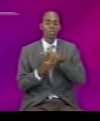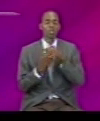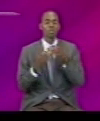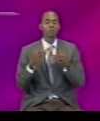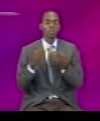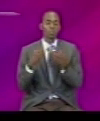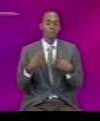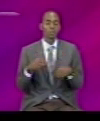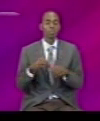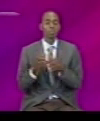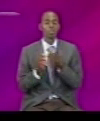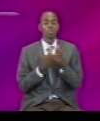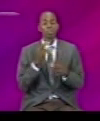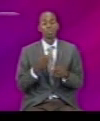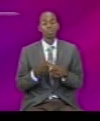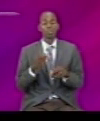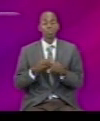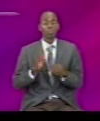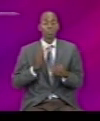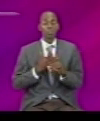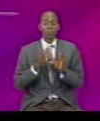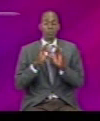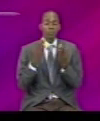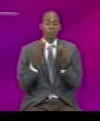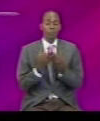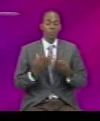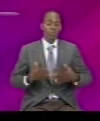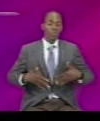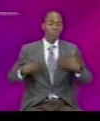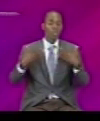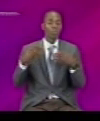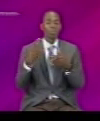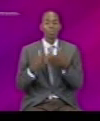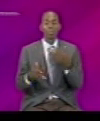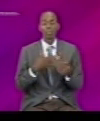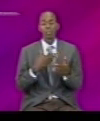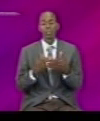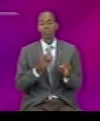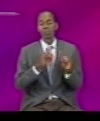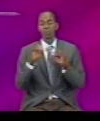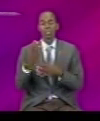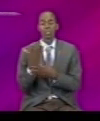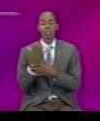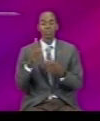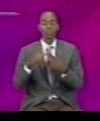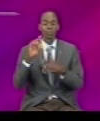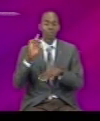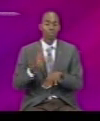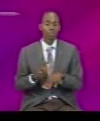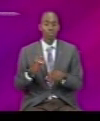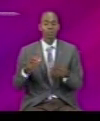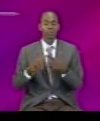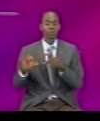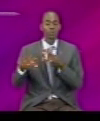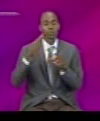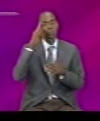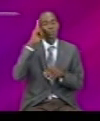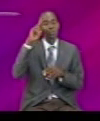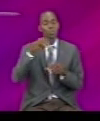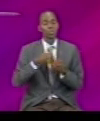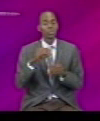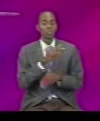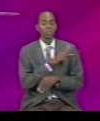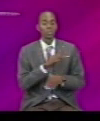has come. In our family life, in whatever we lay our hands upon to do for you in the kingdom, it shall prosper